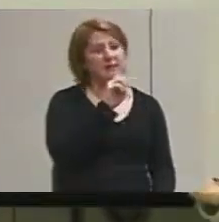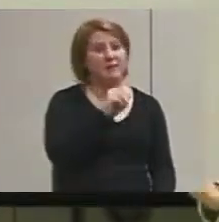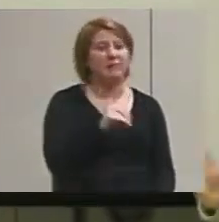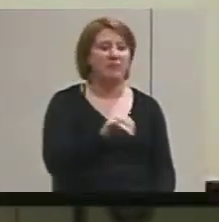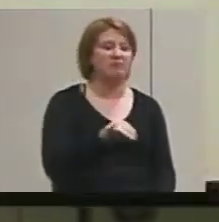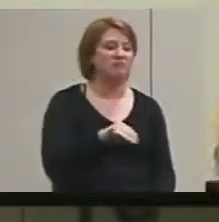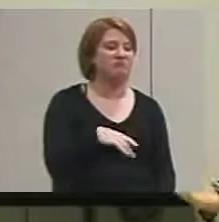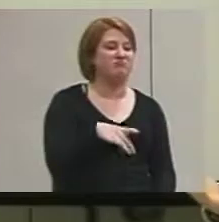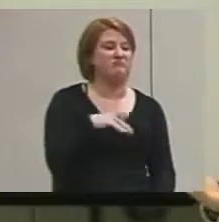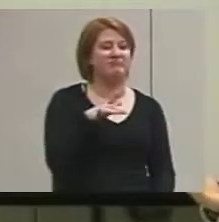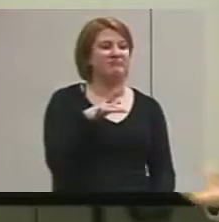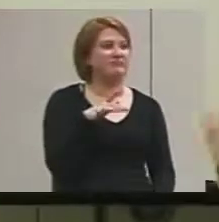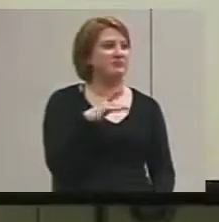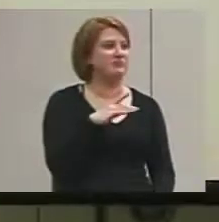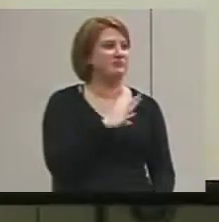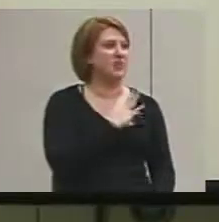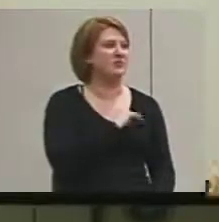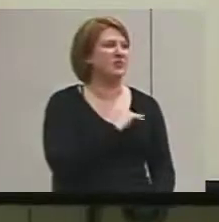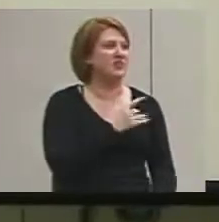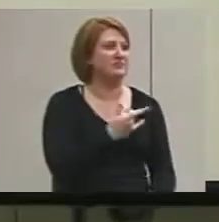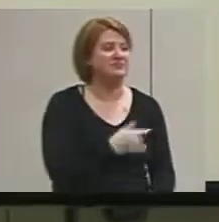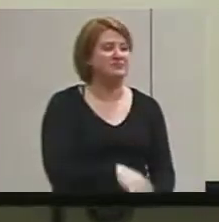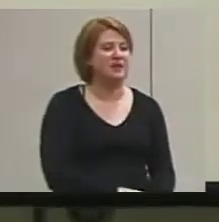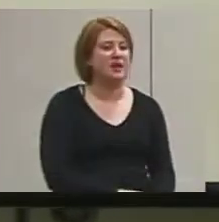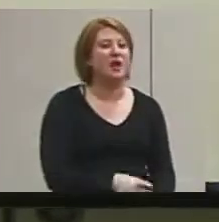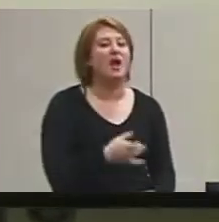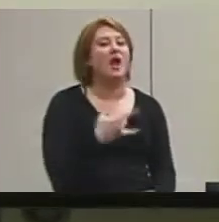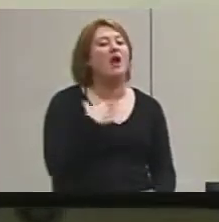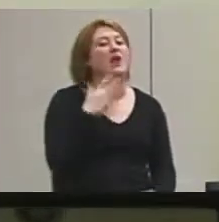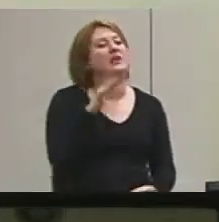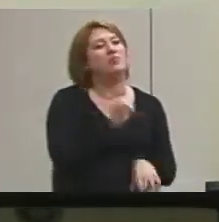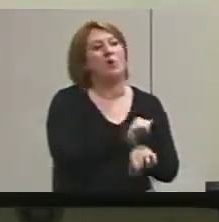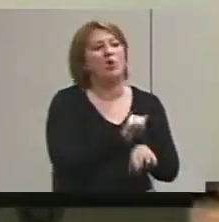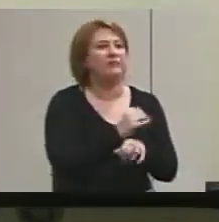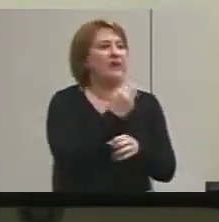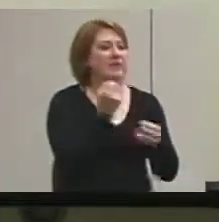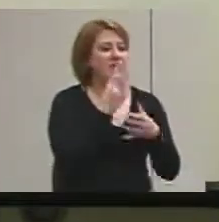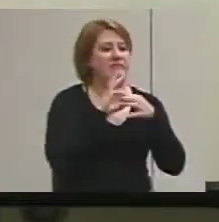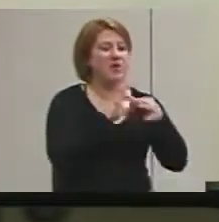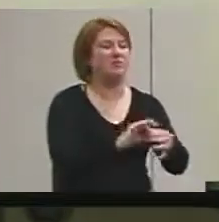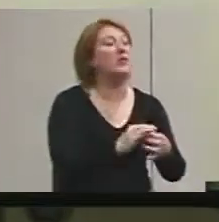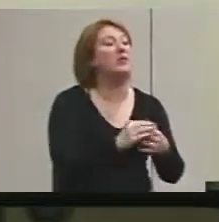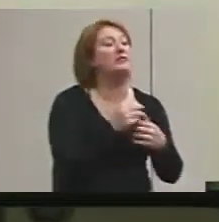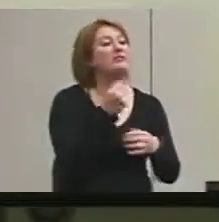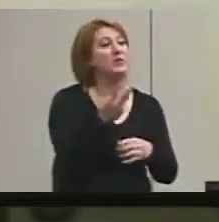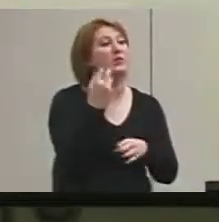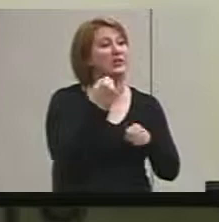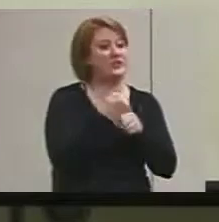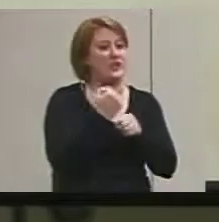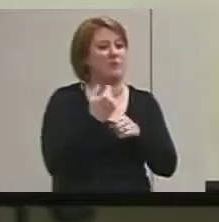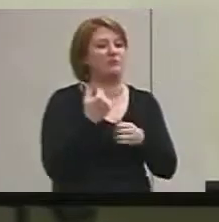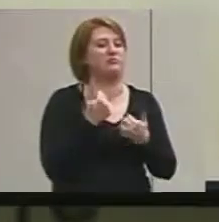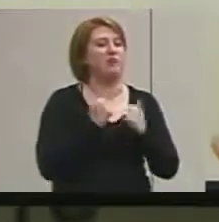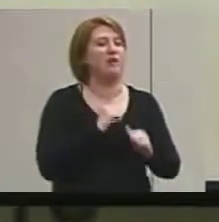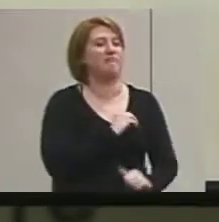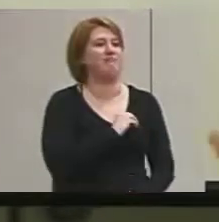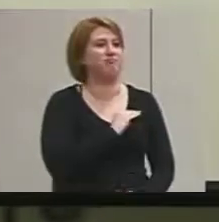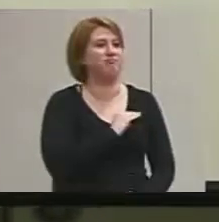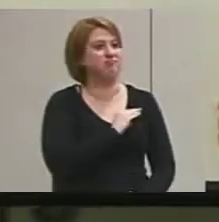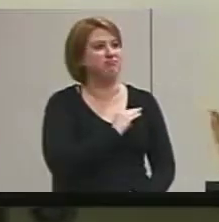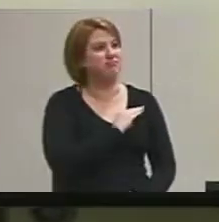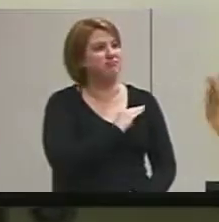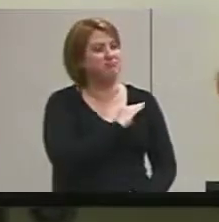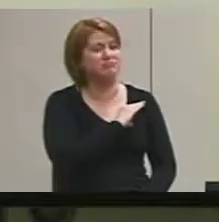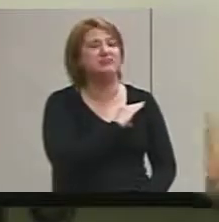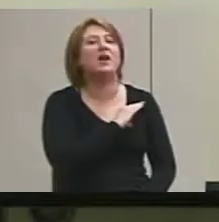self-image of himself and his abilities and his work. So over the last couple of years, we've been working on building that up, and we were kind